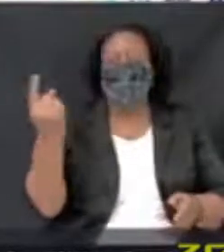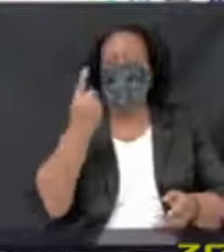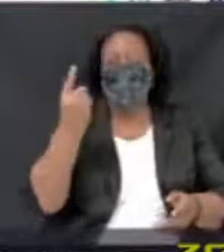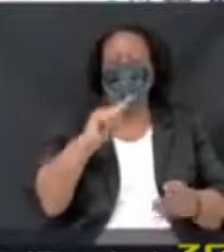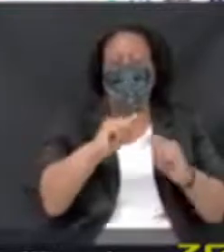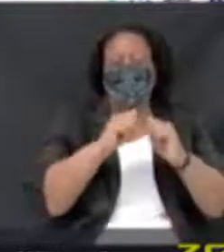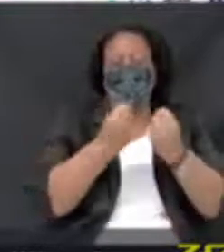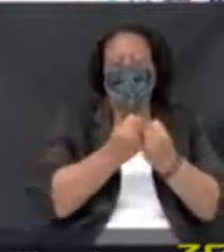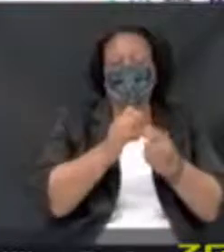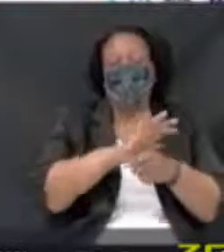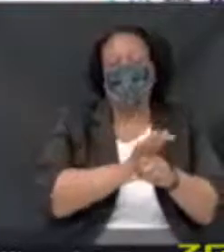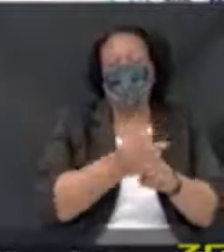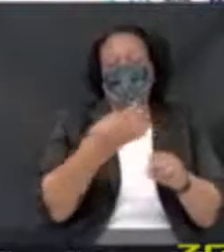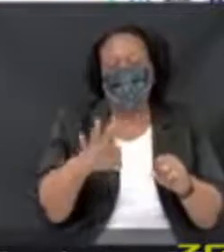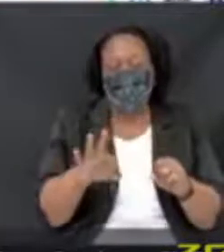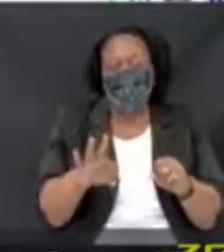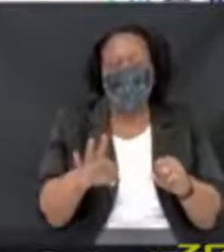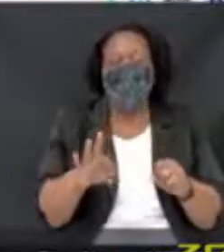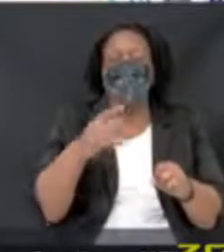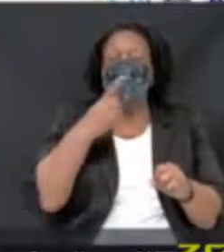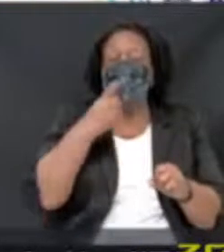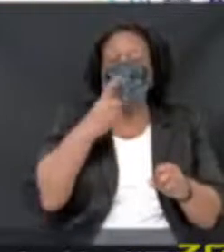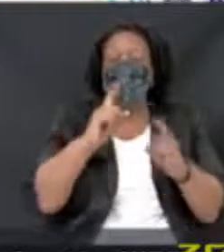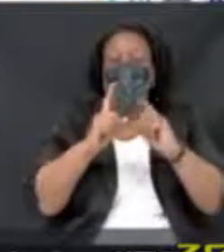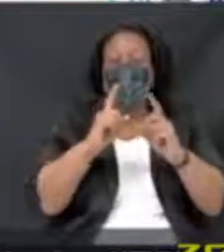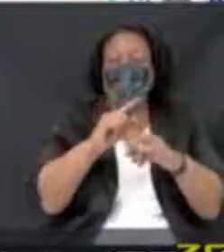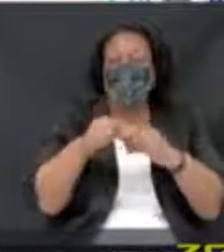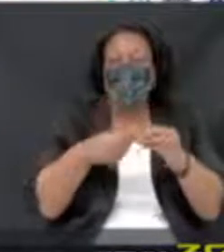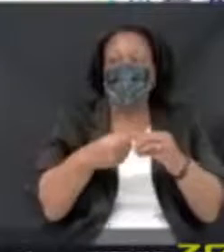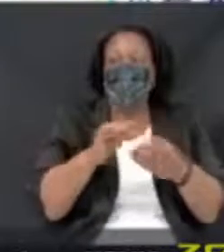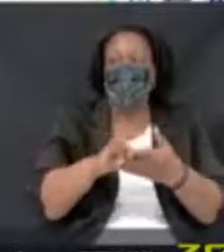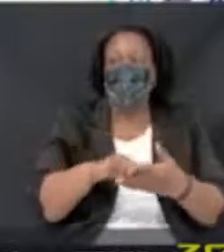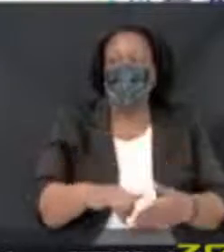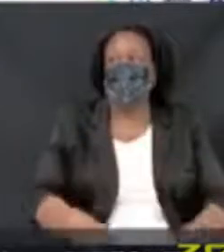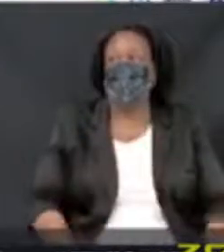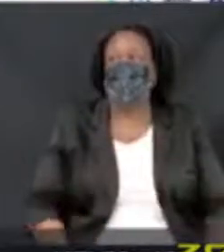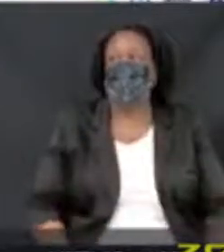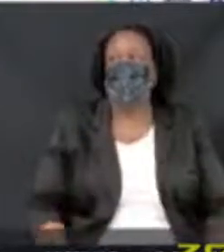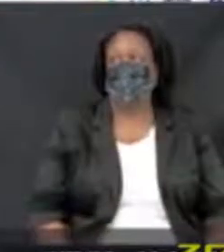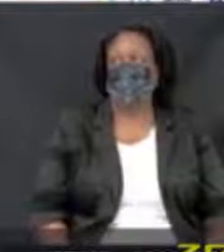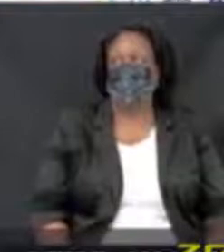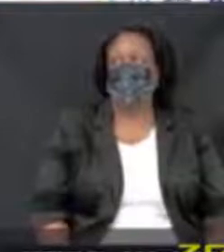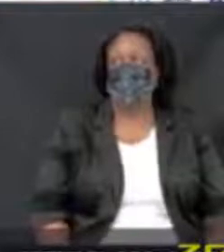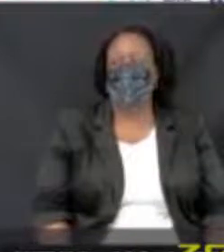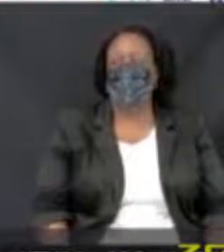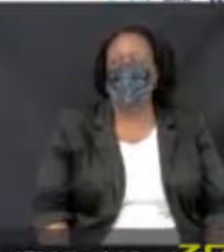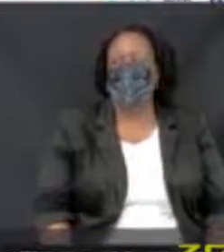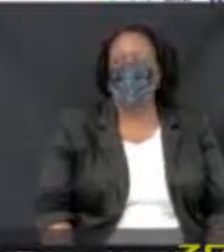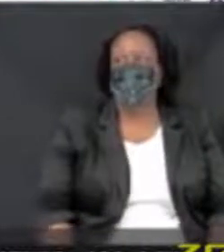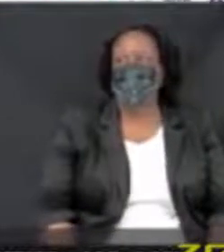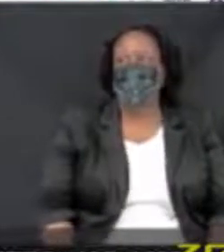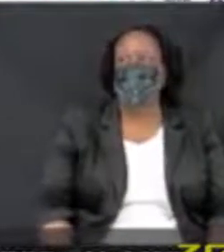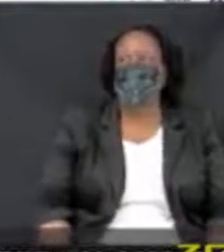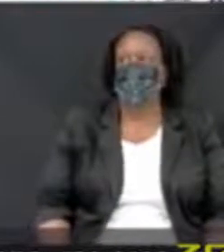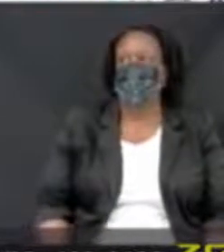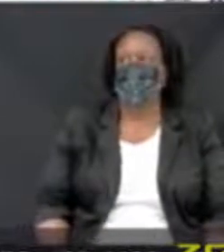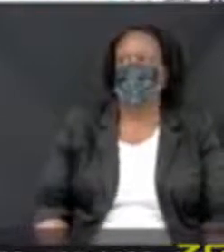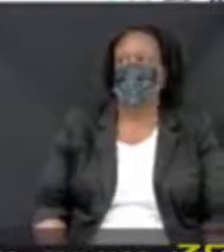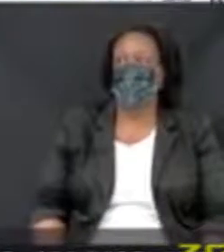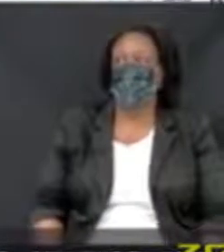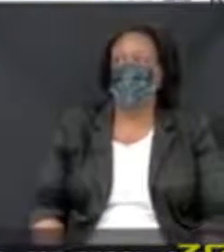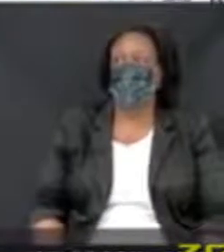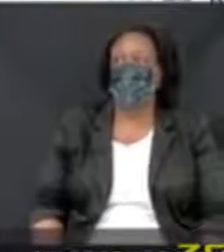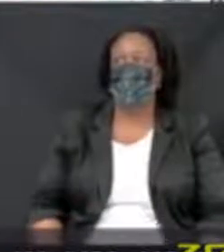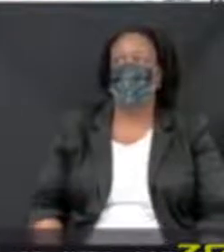speak, but also by the citizens, because they speak for the citizens and residents of this country at times. So, Mr. Williams, that is